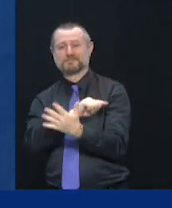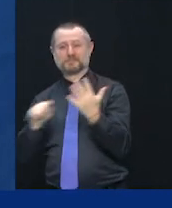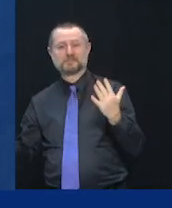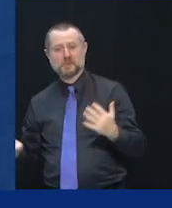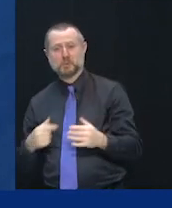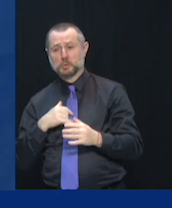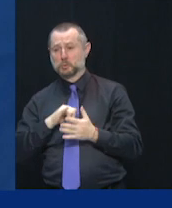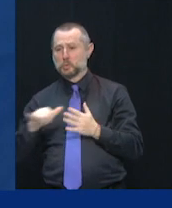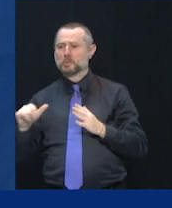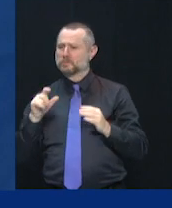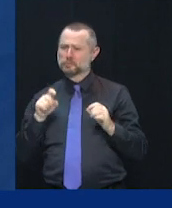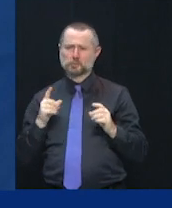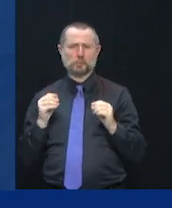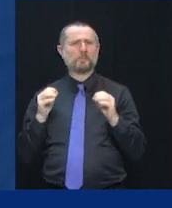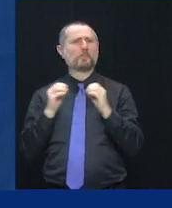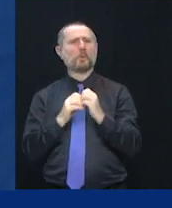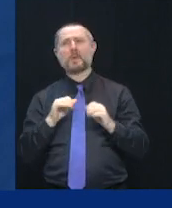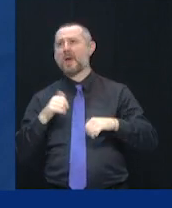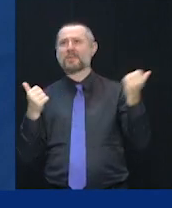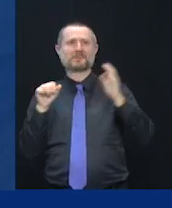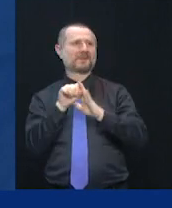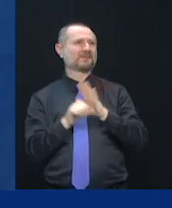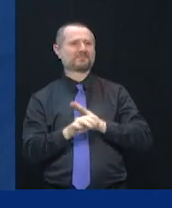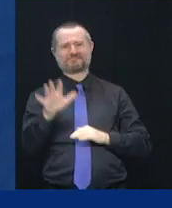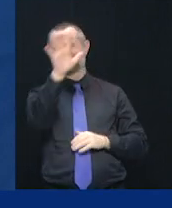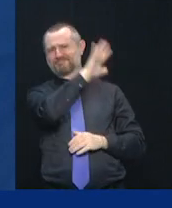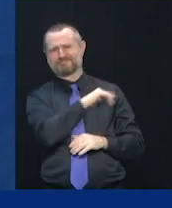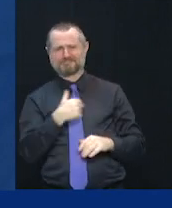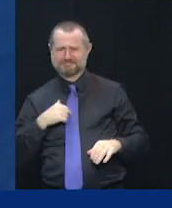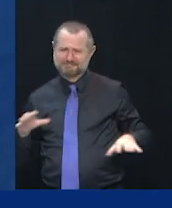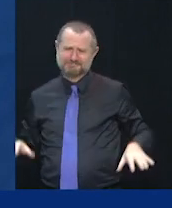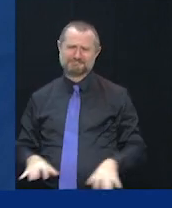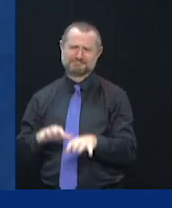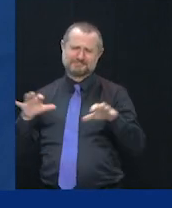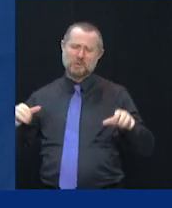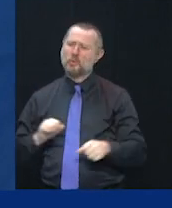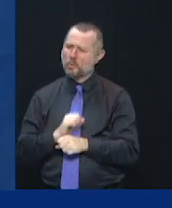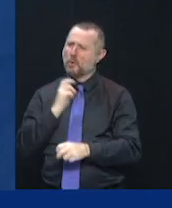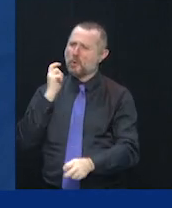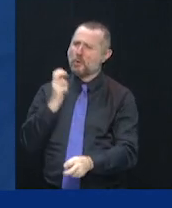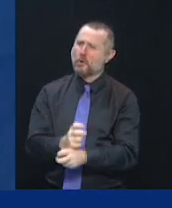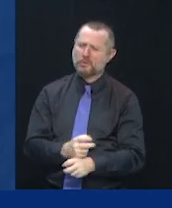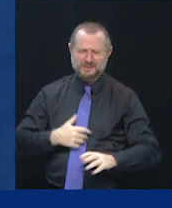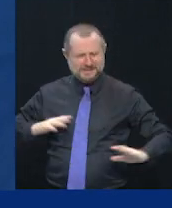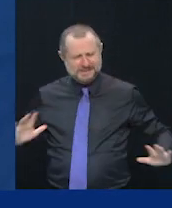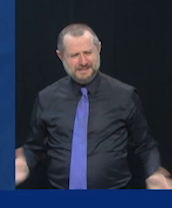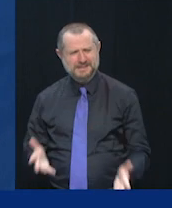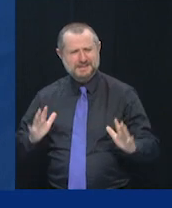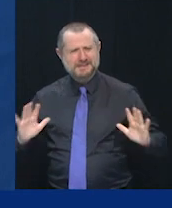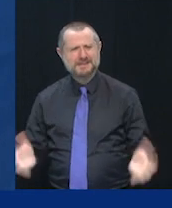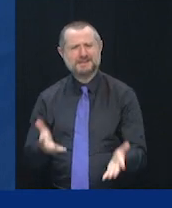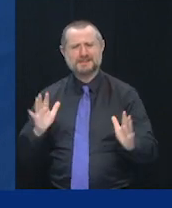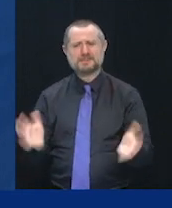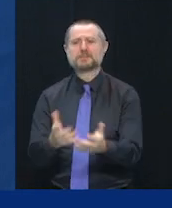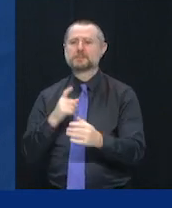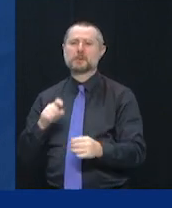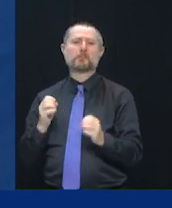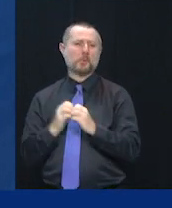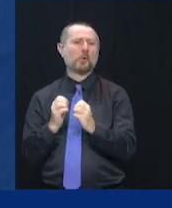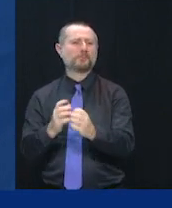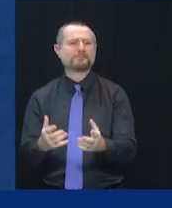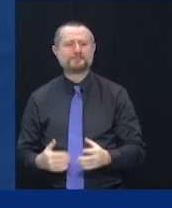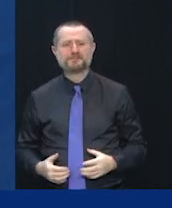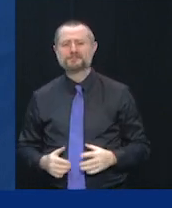than any state in the nation in this regard. But you can never do enough. One of the things we're